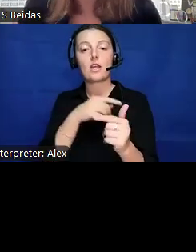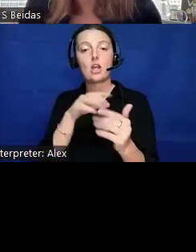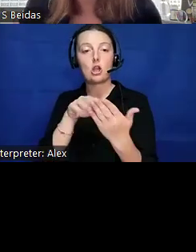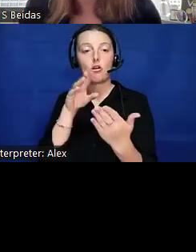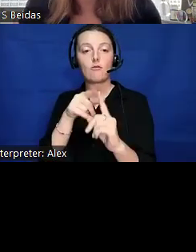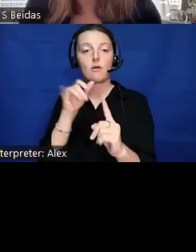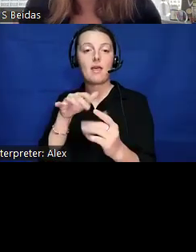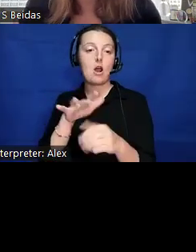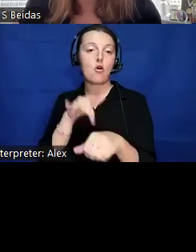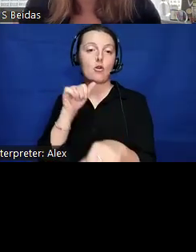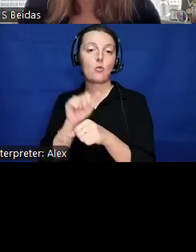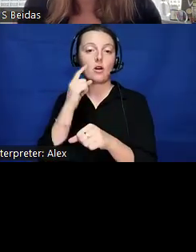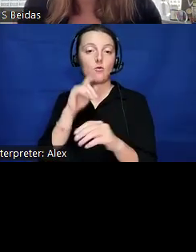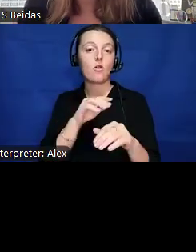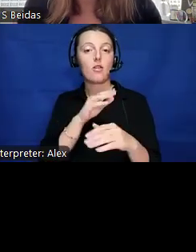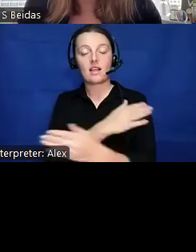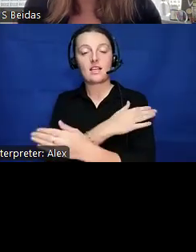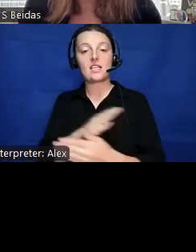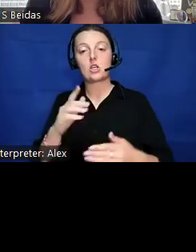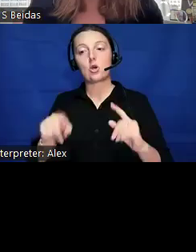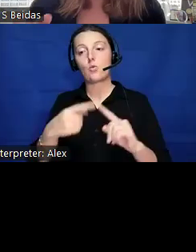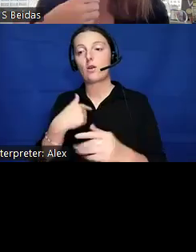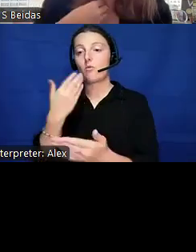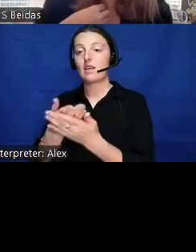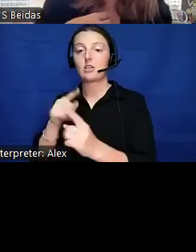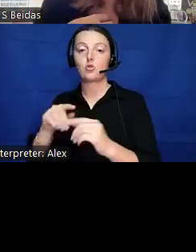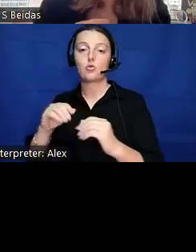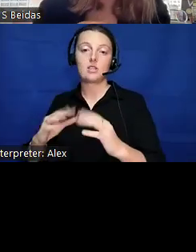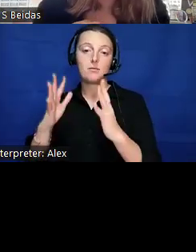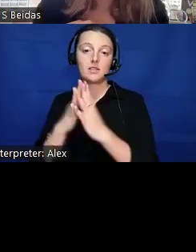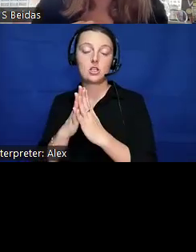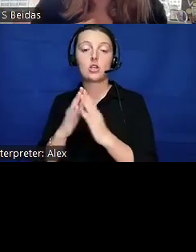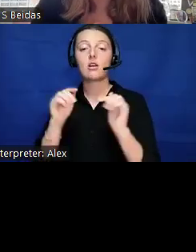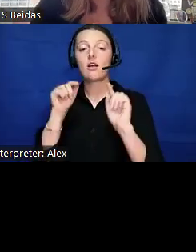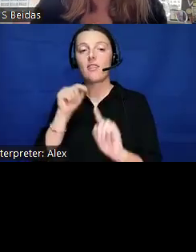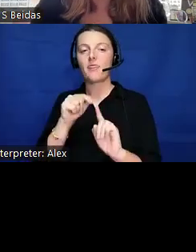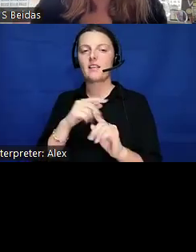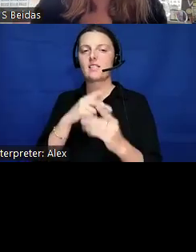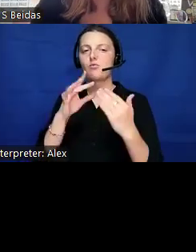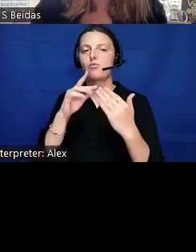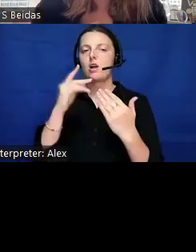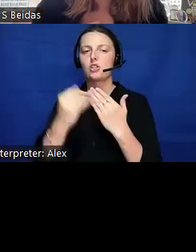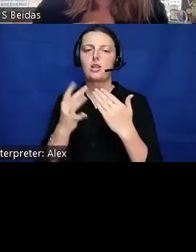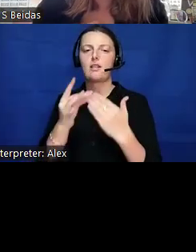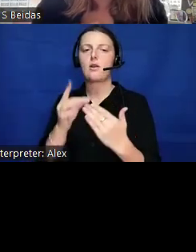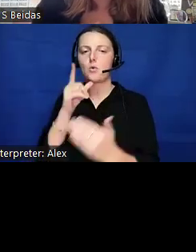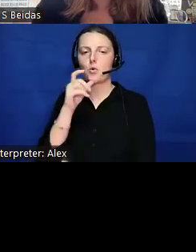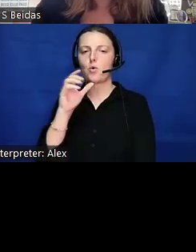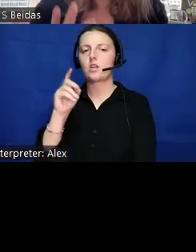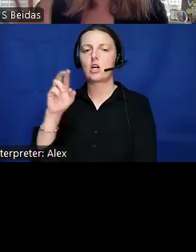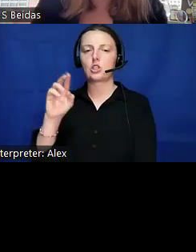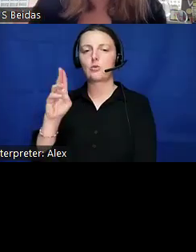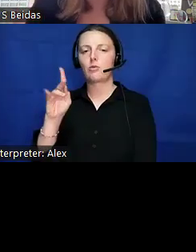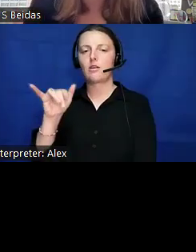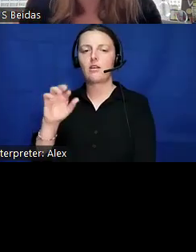of the continuum when we get to implementation. This project led by Dr. Brittany Rudd